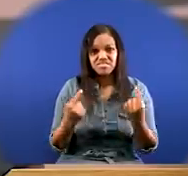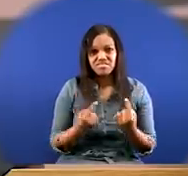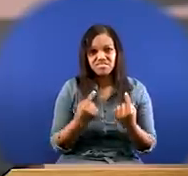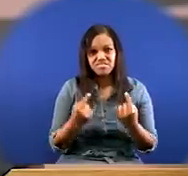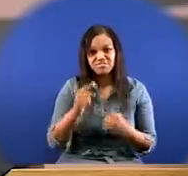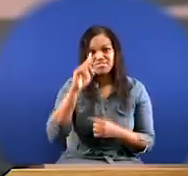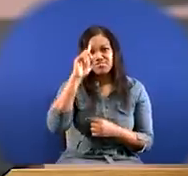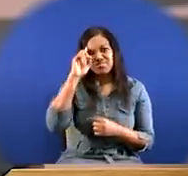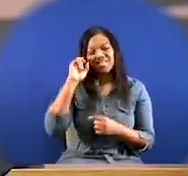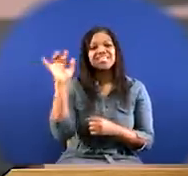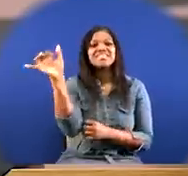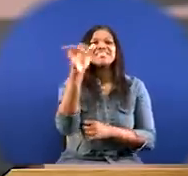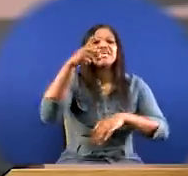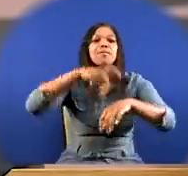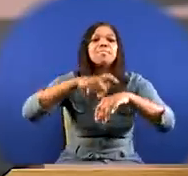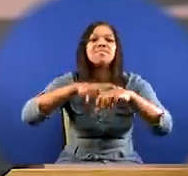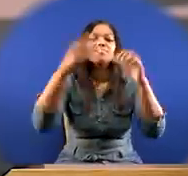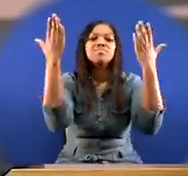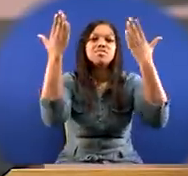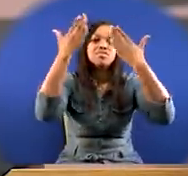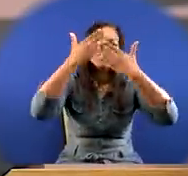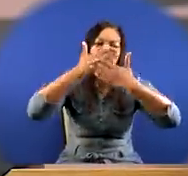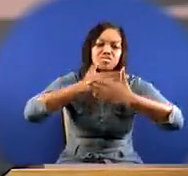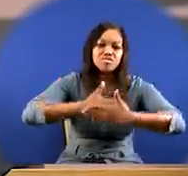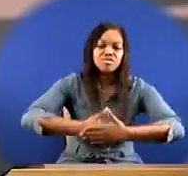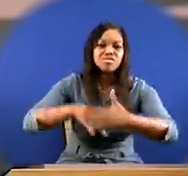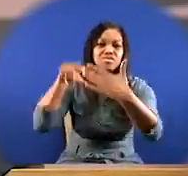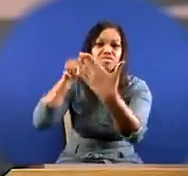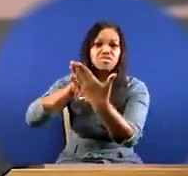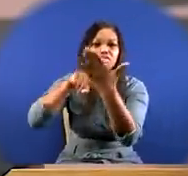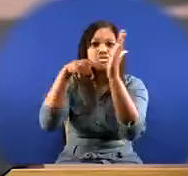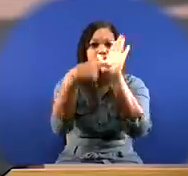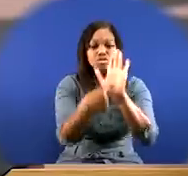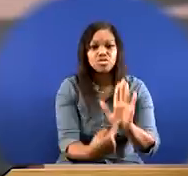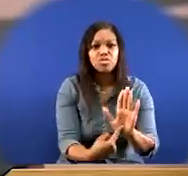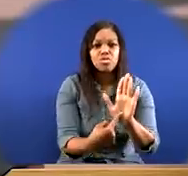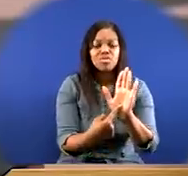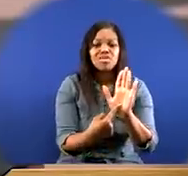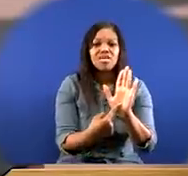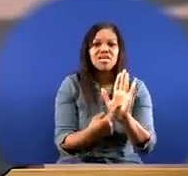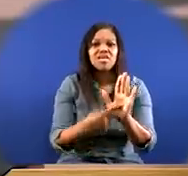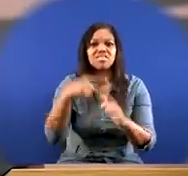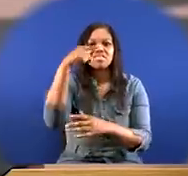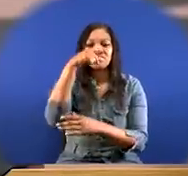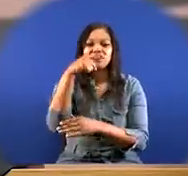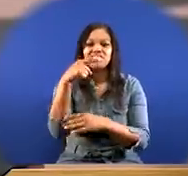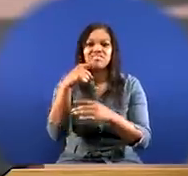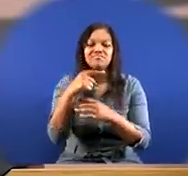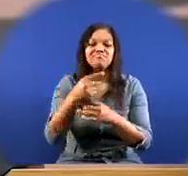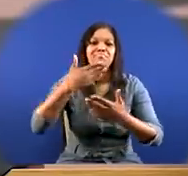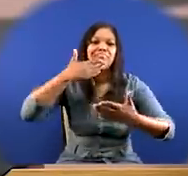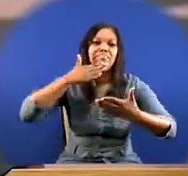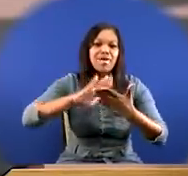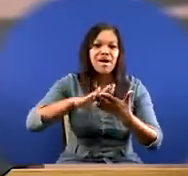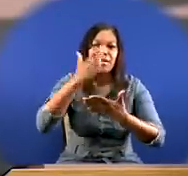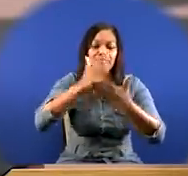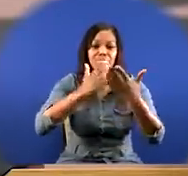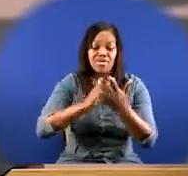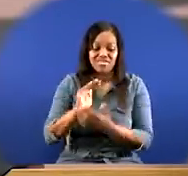time, the darkness cried out against the blackness of our sin